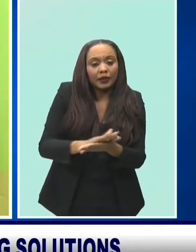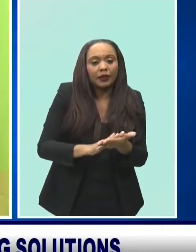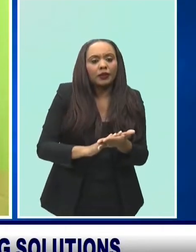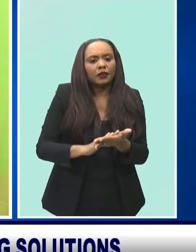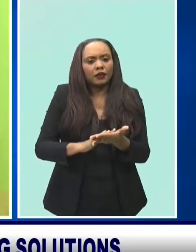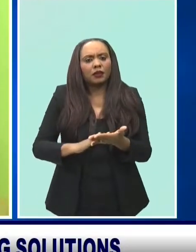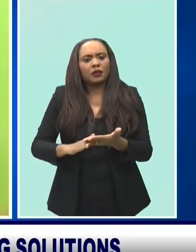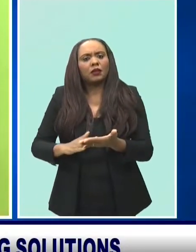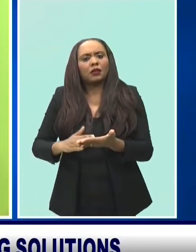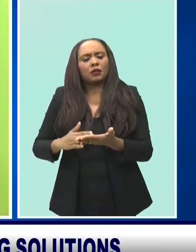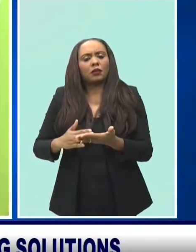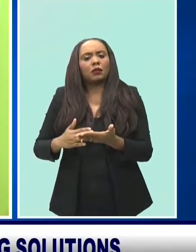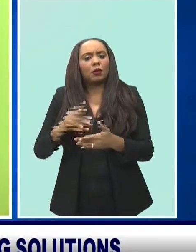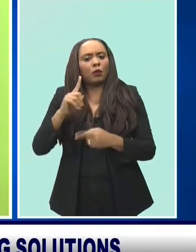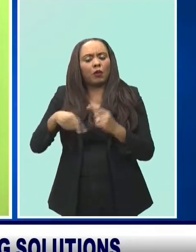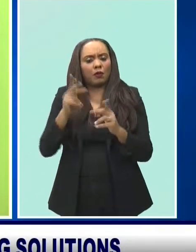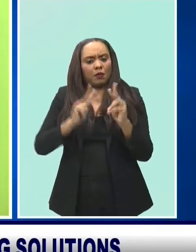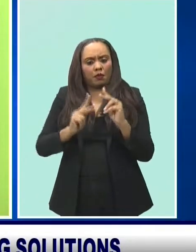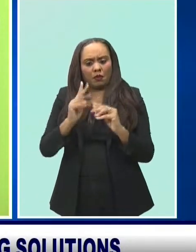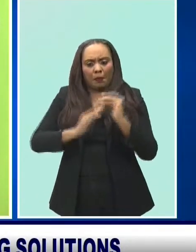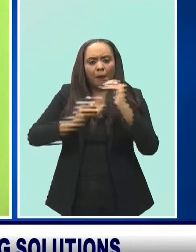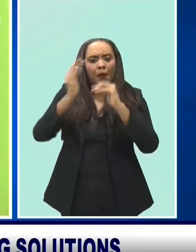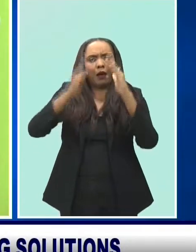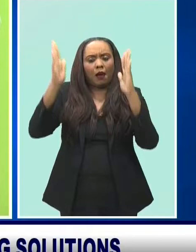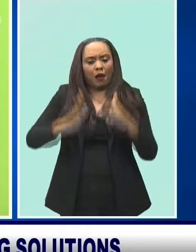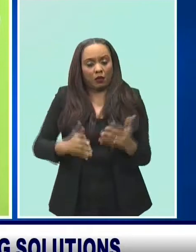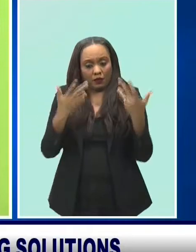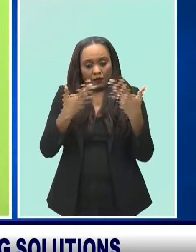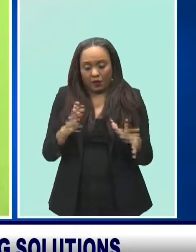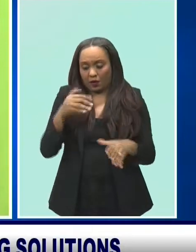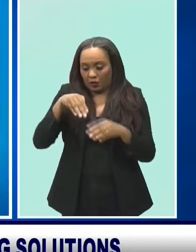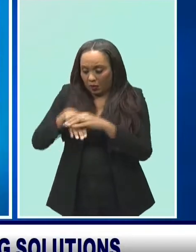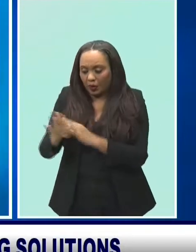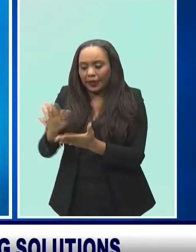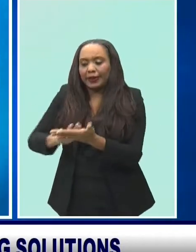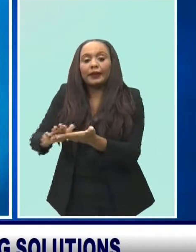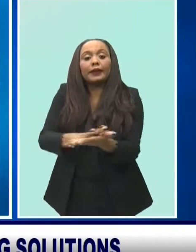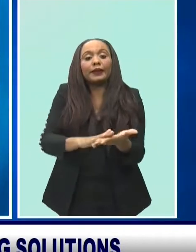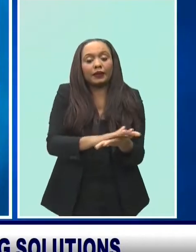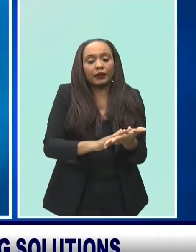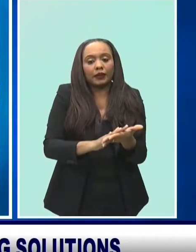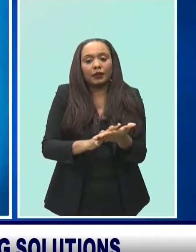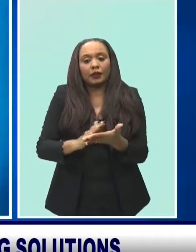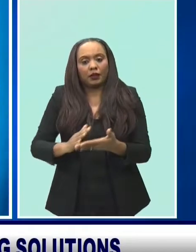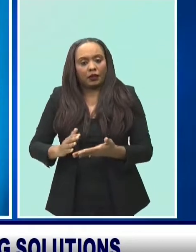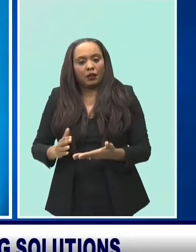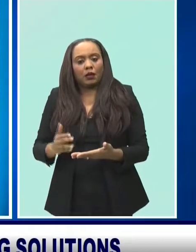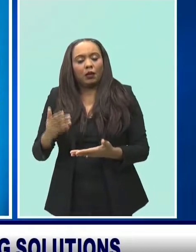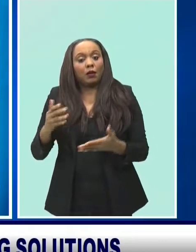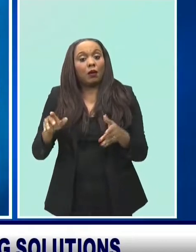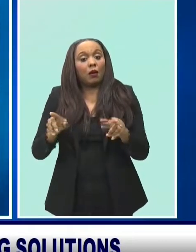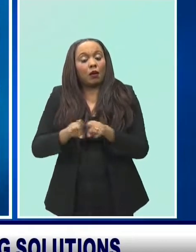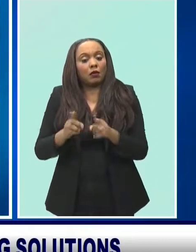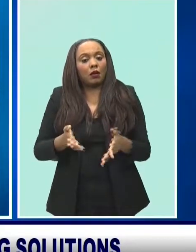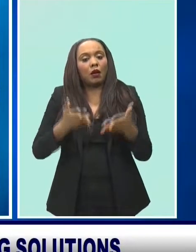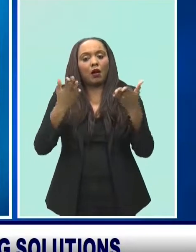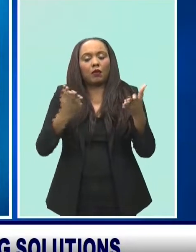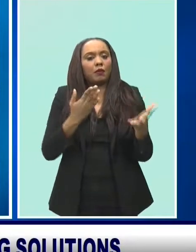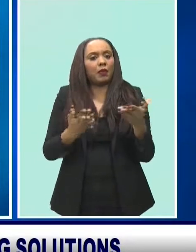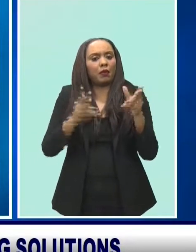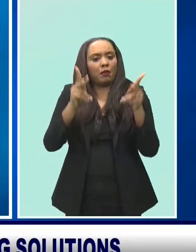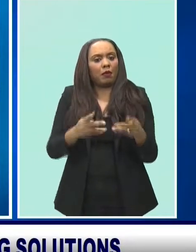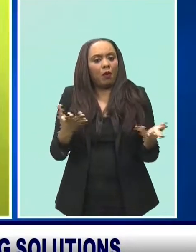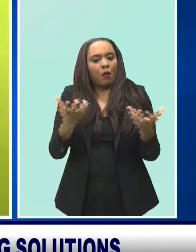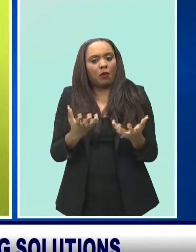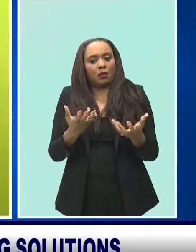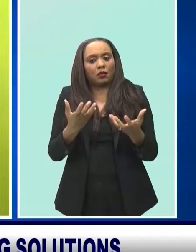do after construction cleaning. We prepare before and after service, like if somebody is moving into a